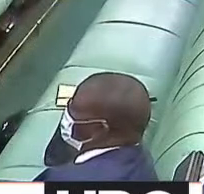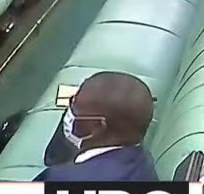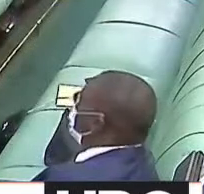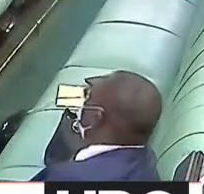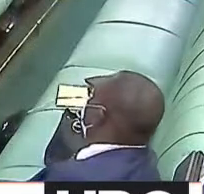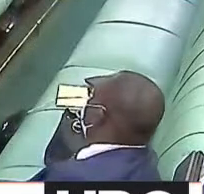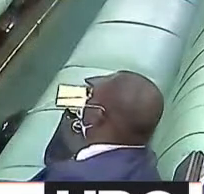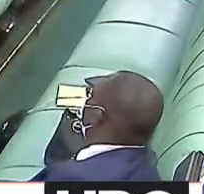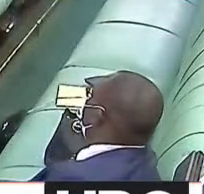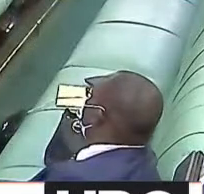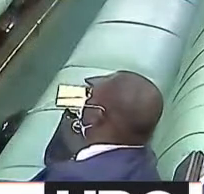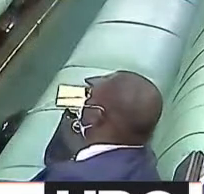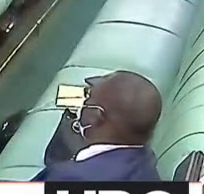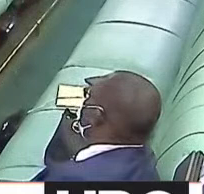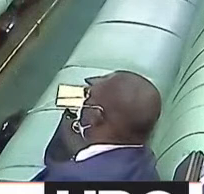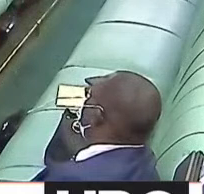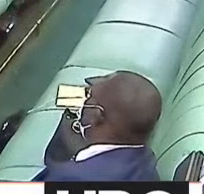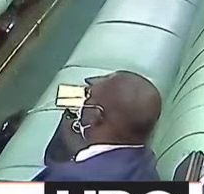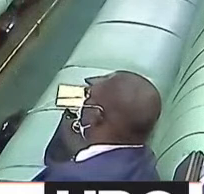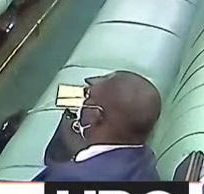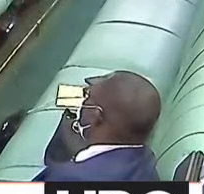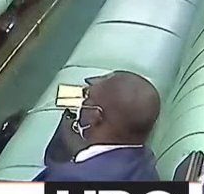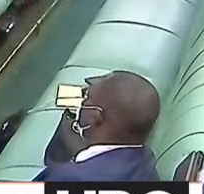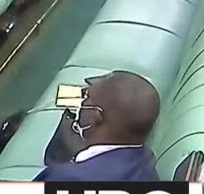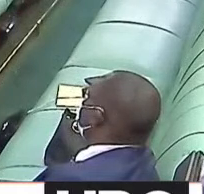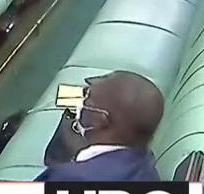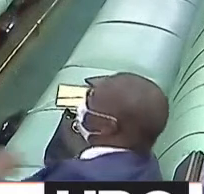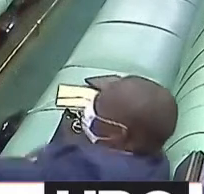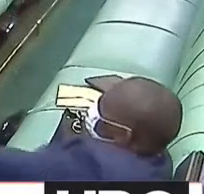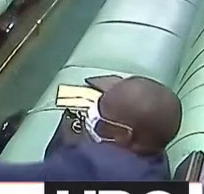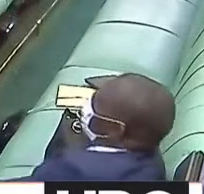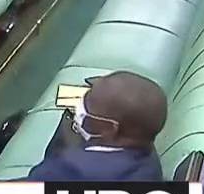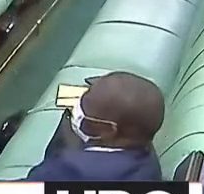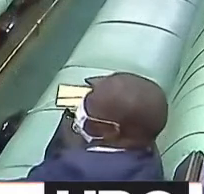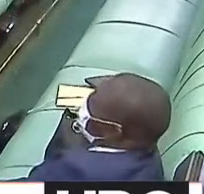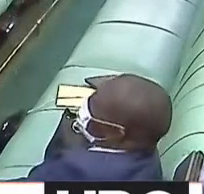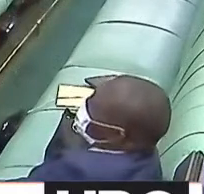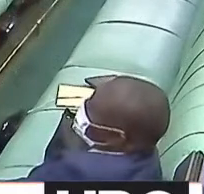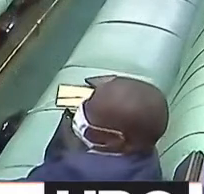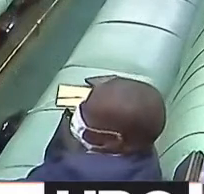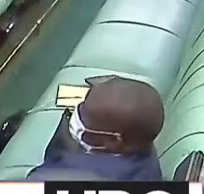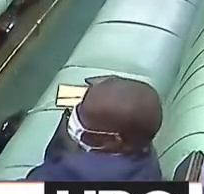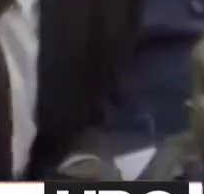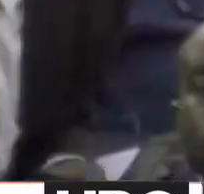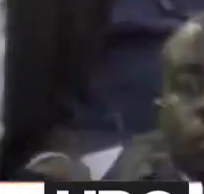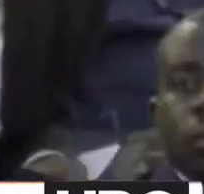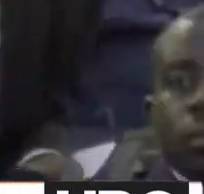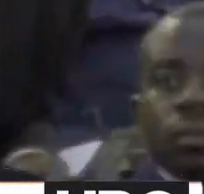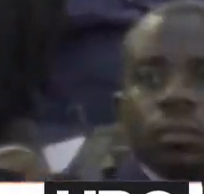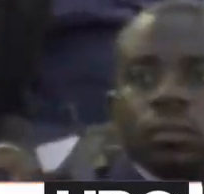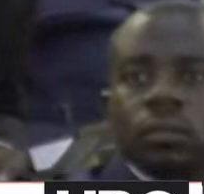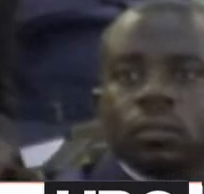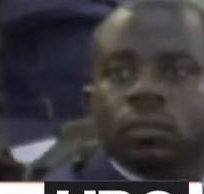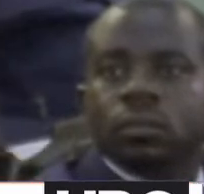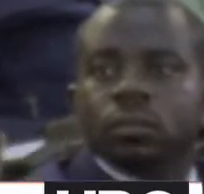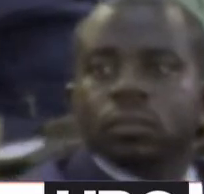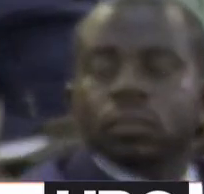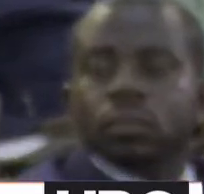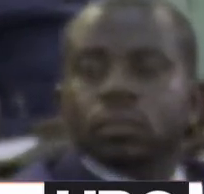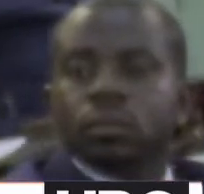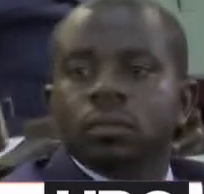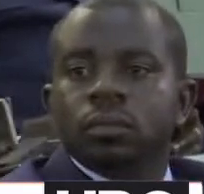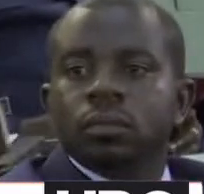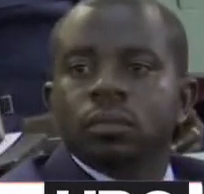isaac uh thank you right for nervous speaker right honorable speaker i stand here to present uh